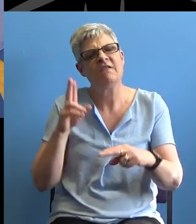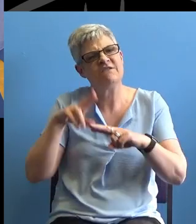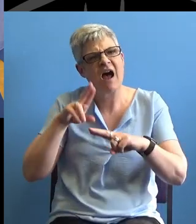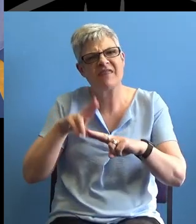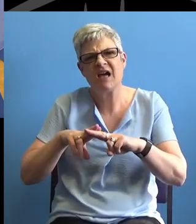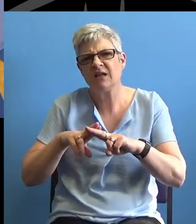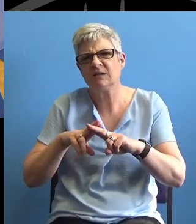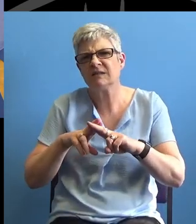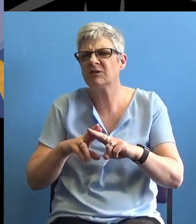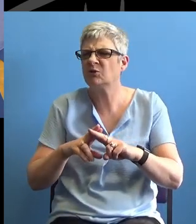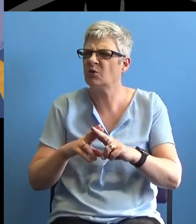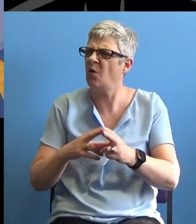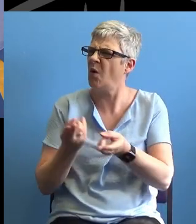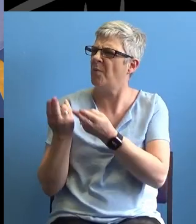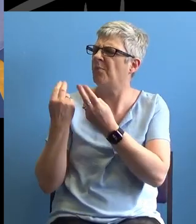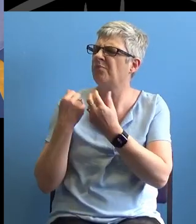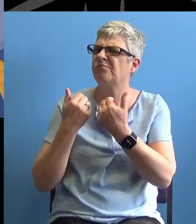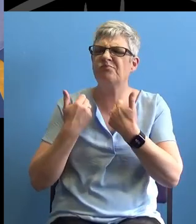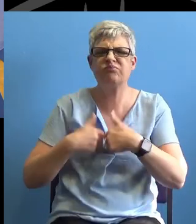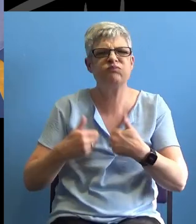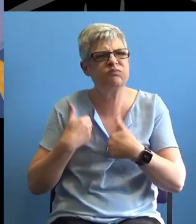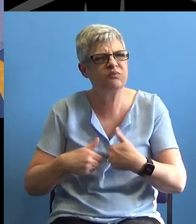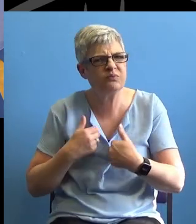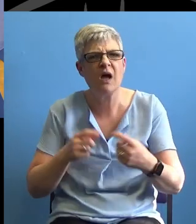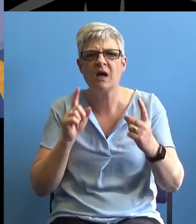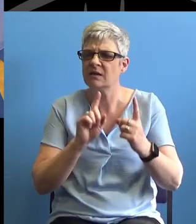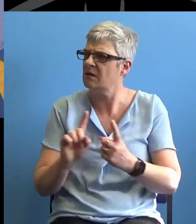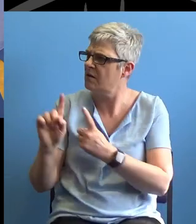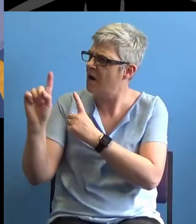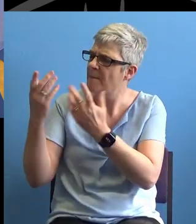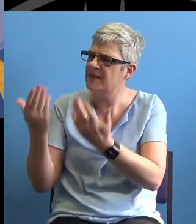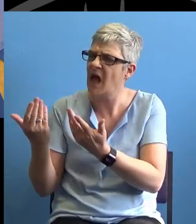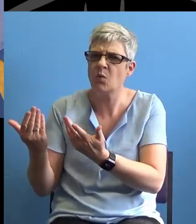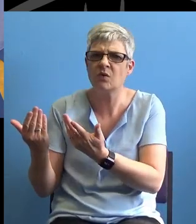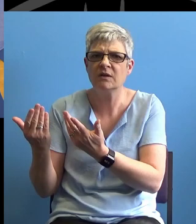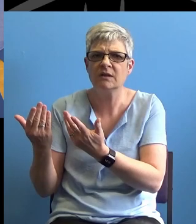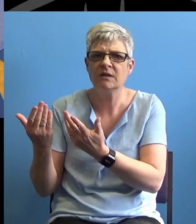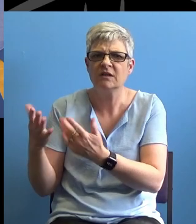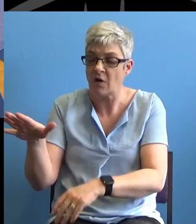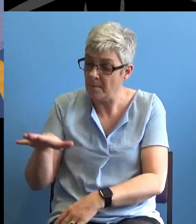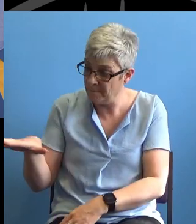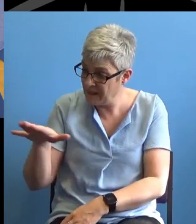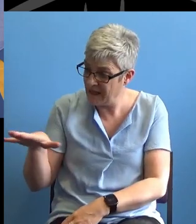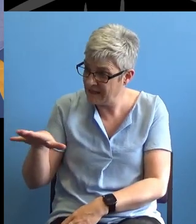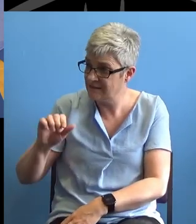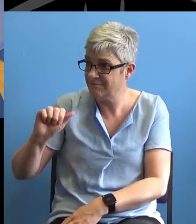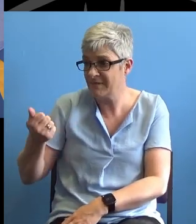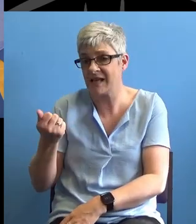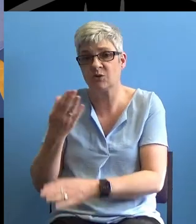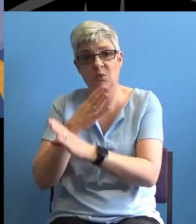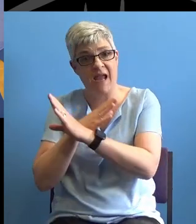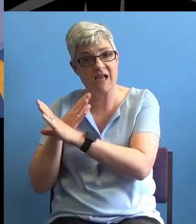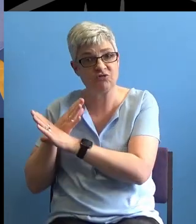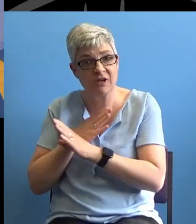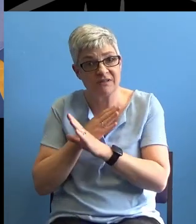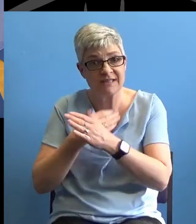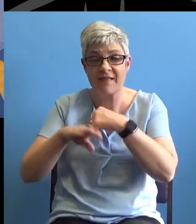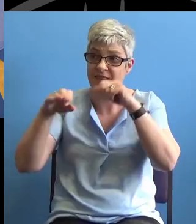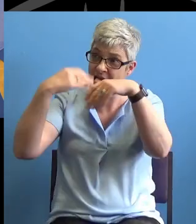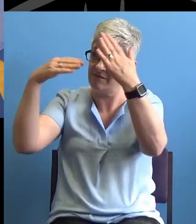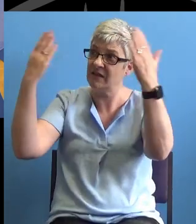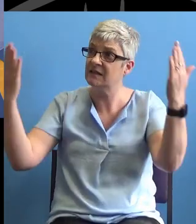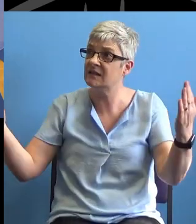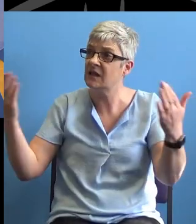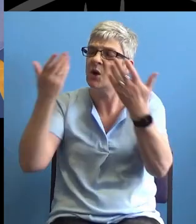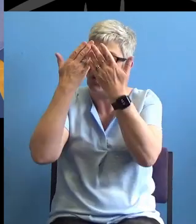Father, what a privilege it is to come before you now, to take our place beside the angels in the heavens and to